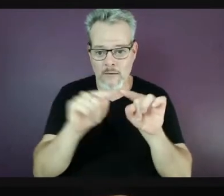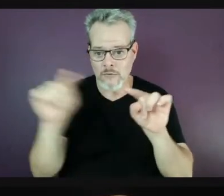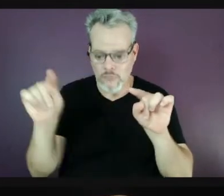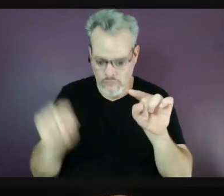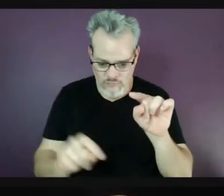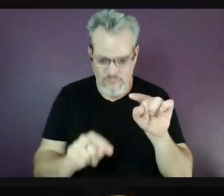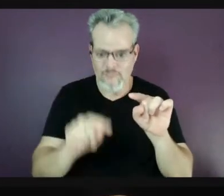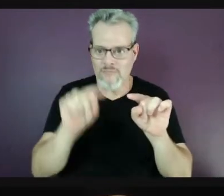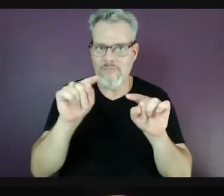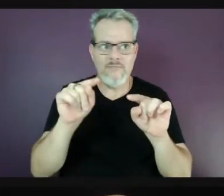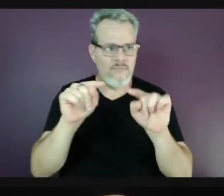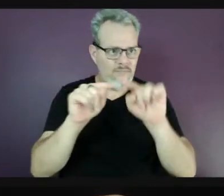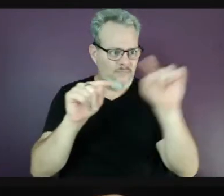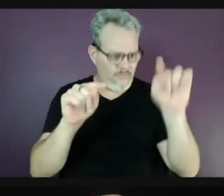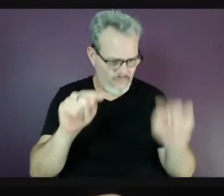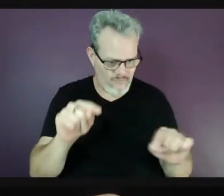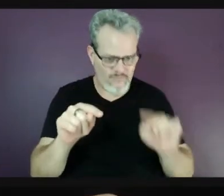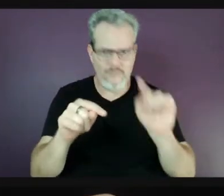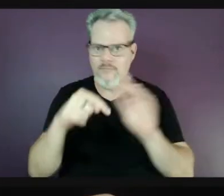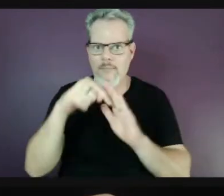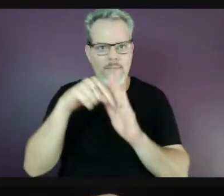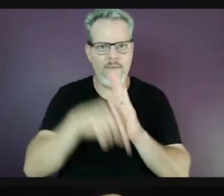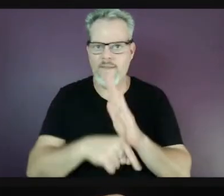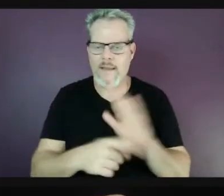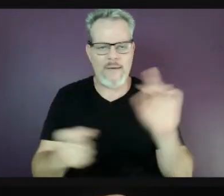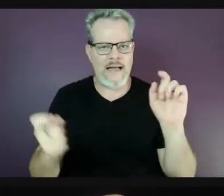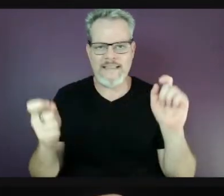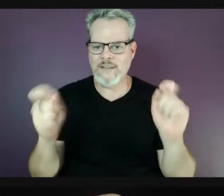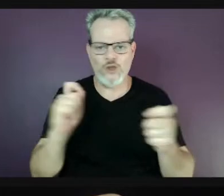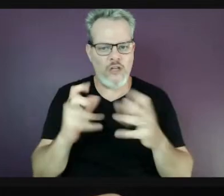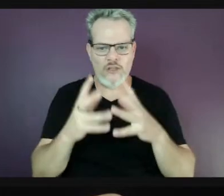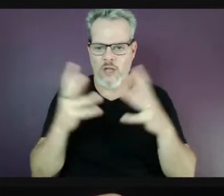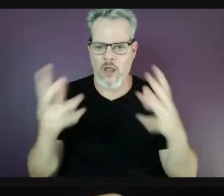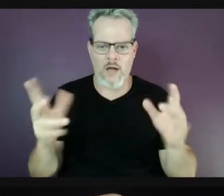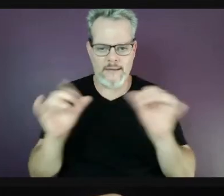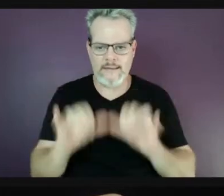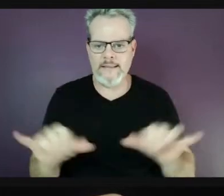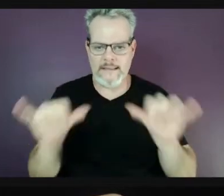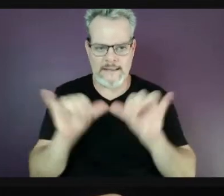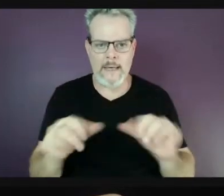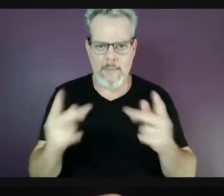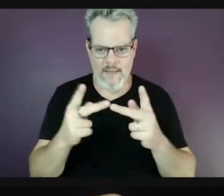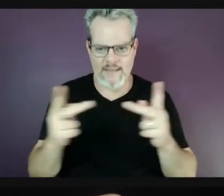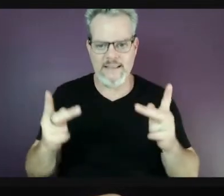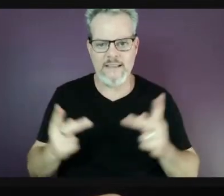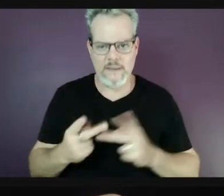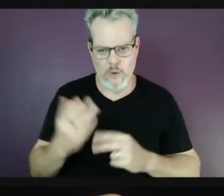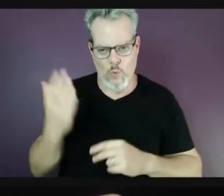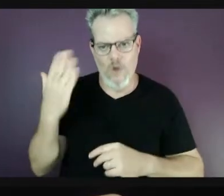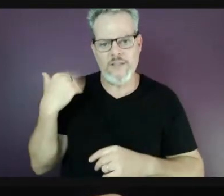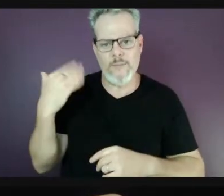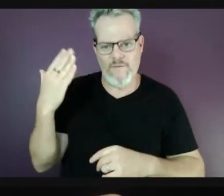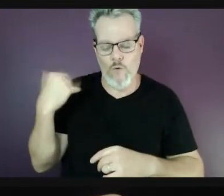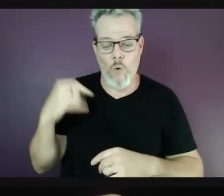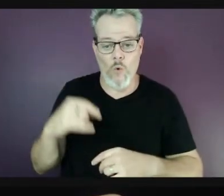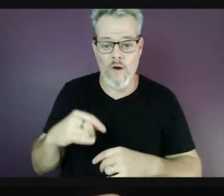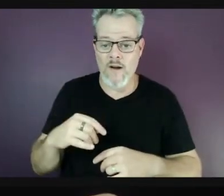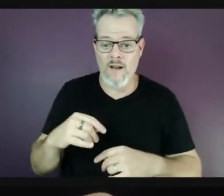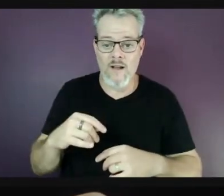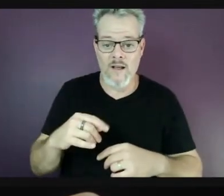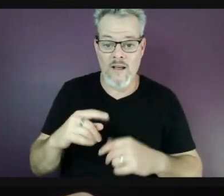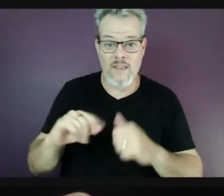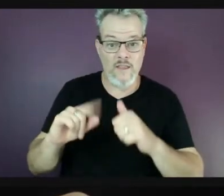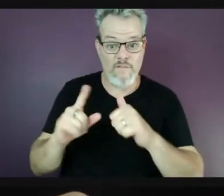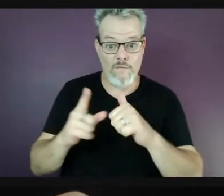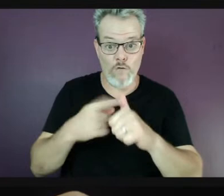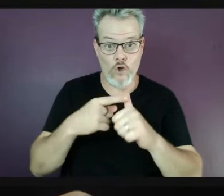changed a whole lot. It's kind of quaking in the same places as it was before. And if anything, that very first salvo